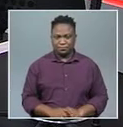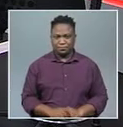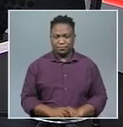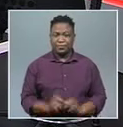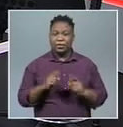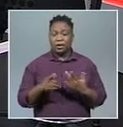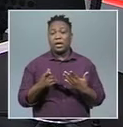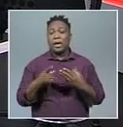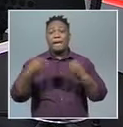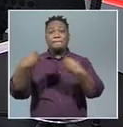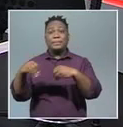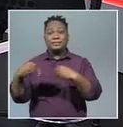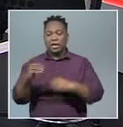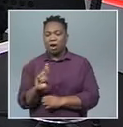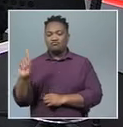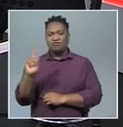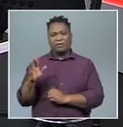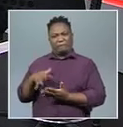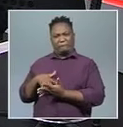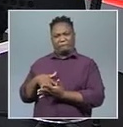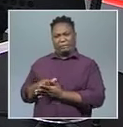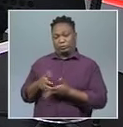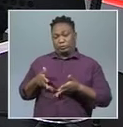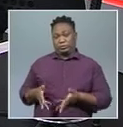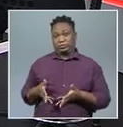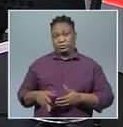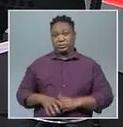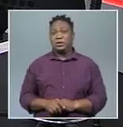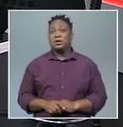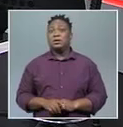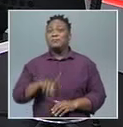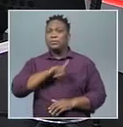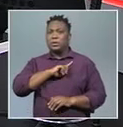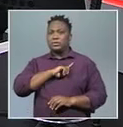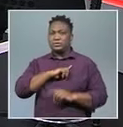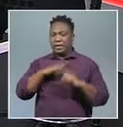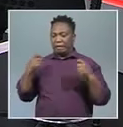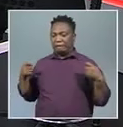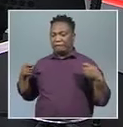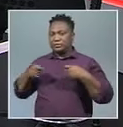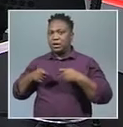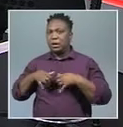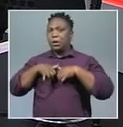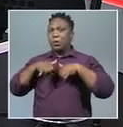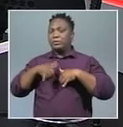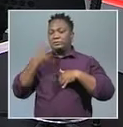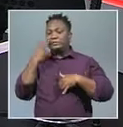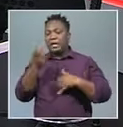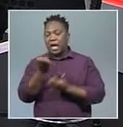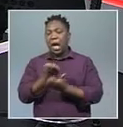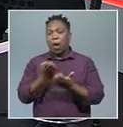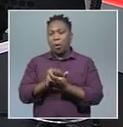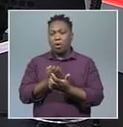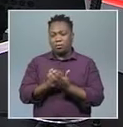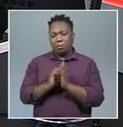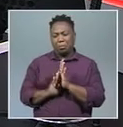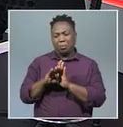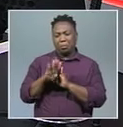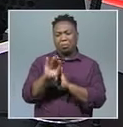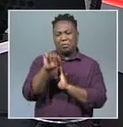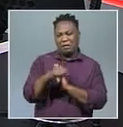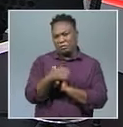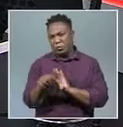the business front, the rand weakened in early trade today, and this as investors wait for signs of a recovery in South Africa's